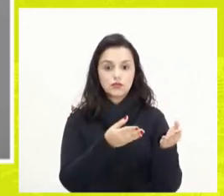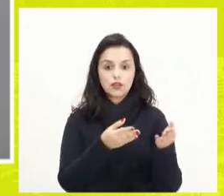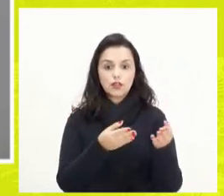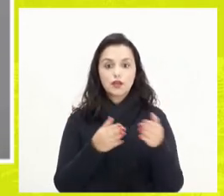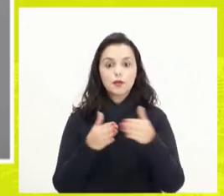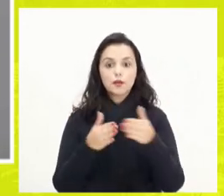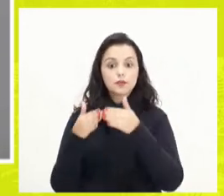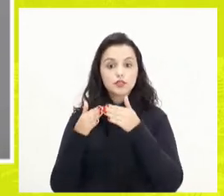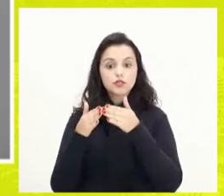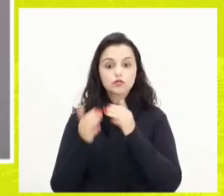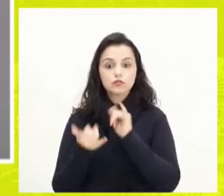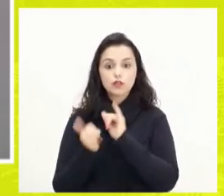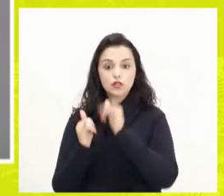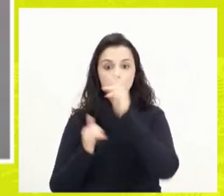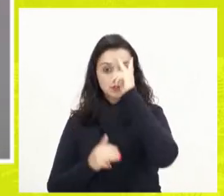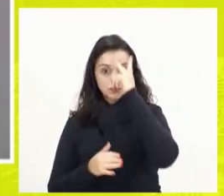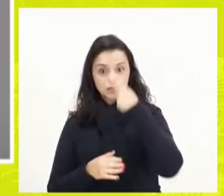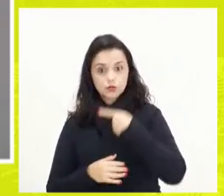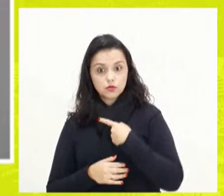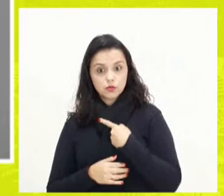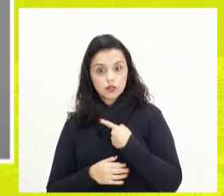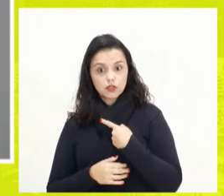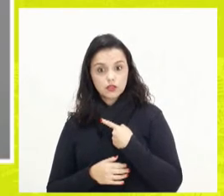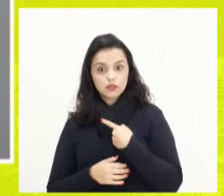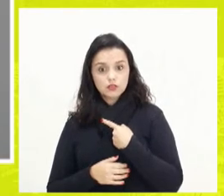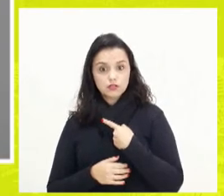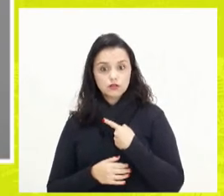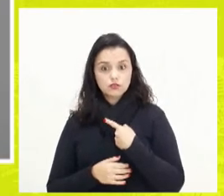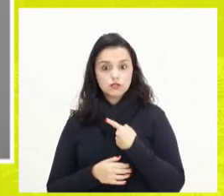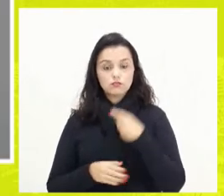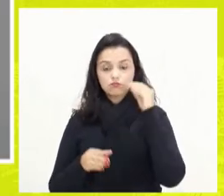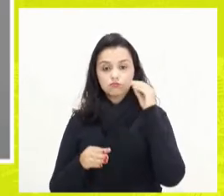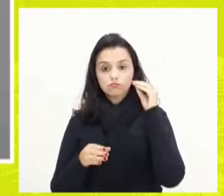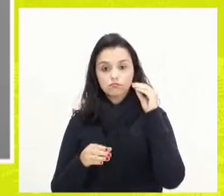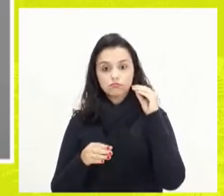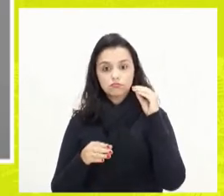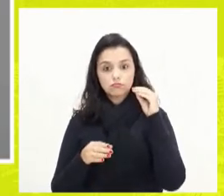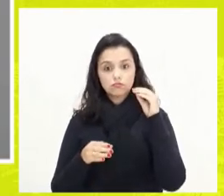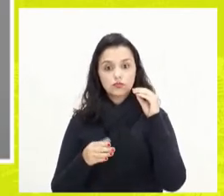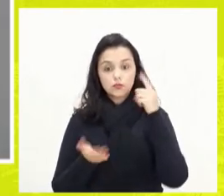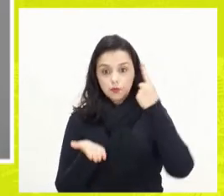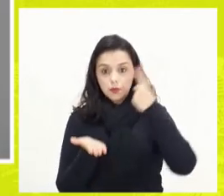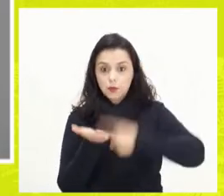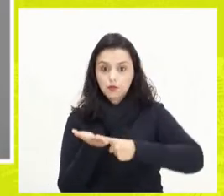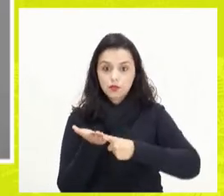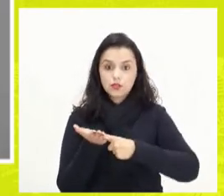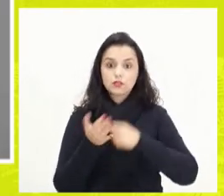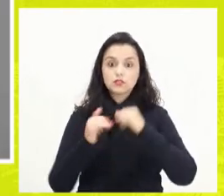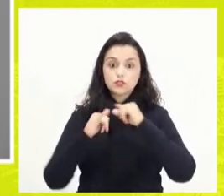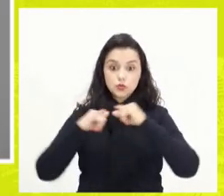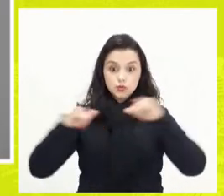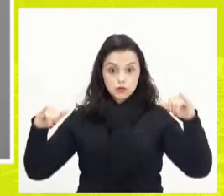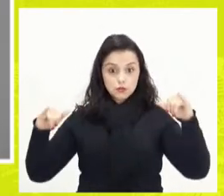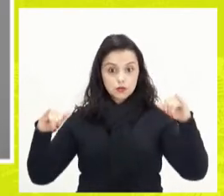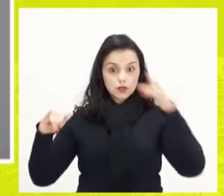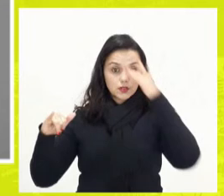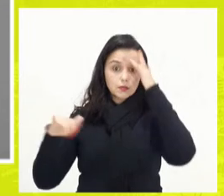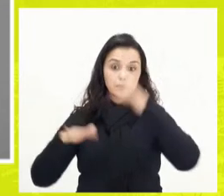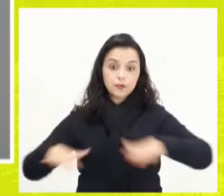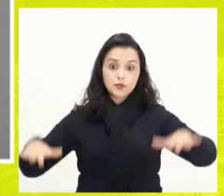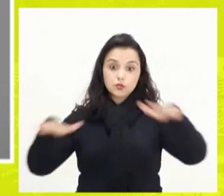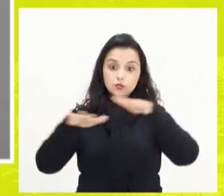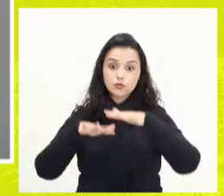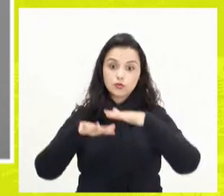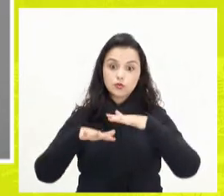asking for people their personal dating data to segmented uh campaigns